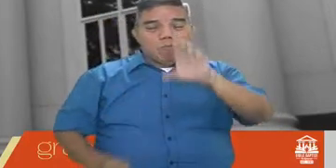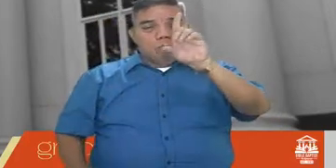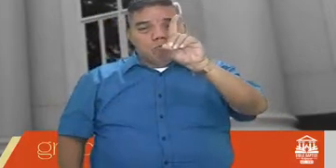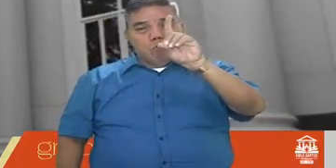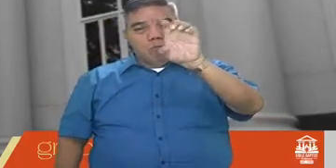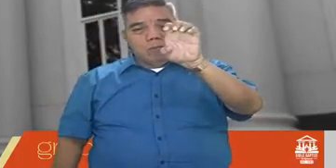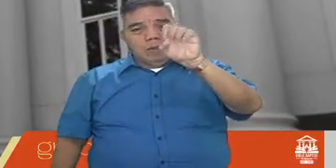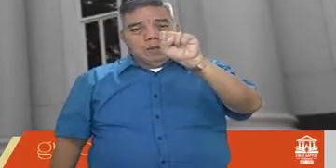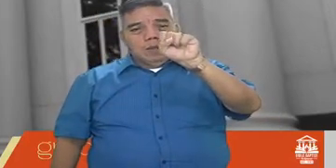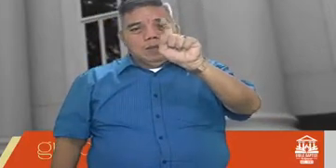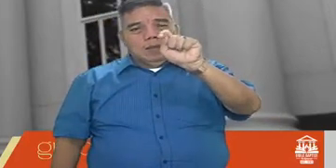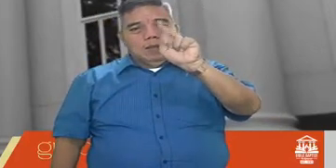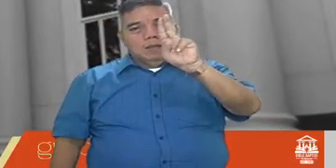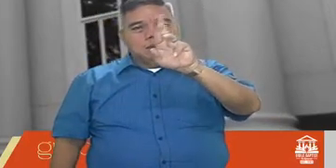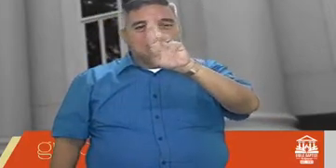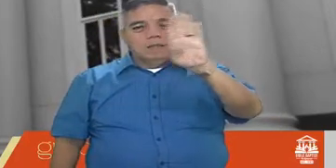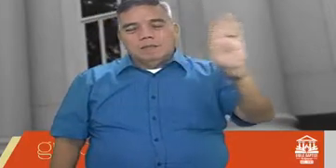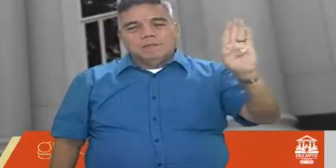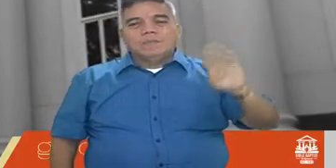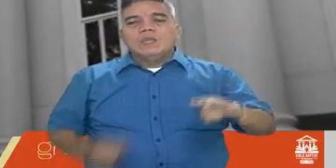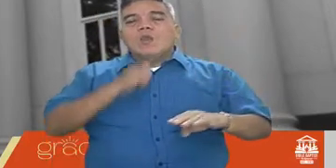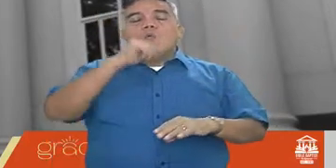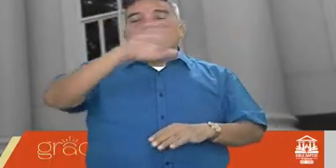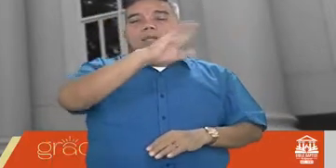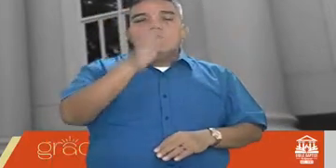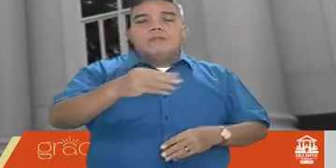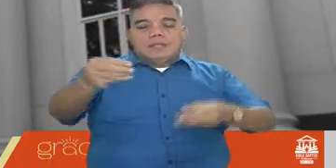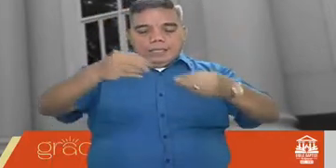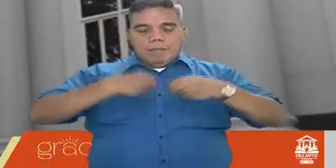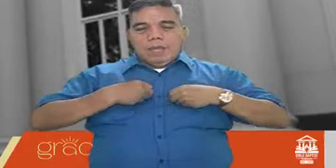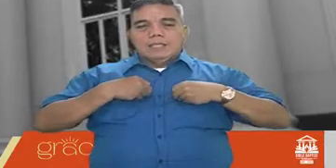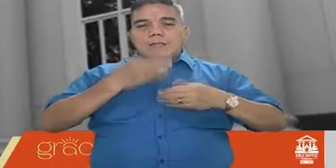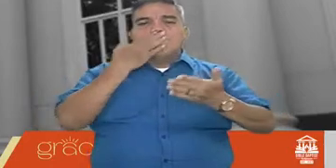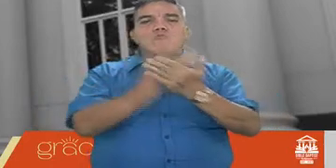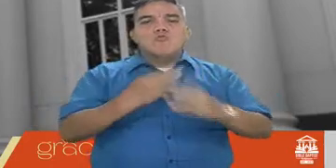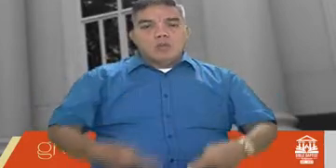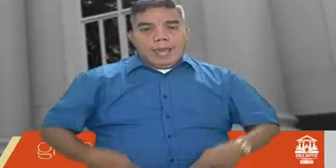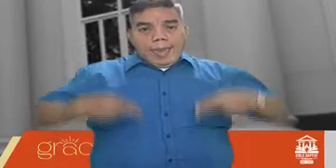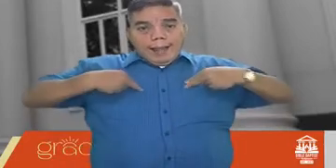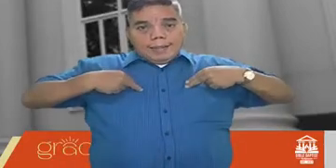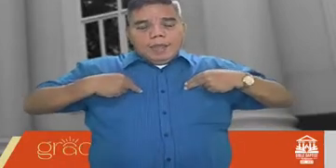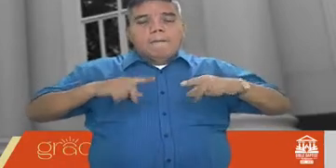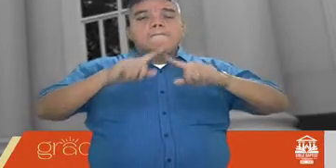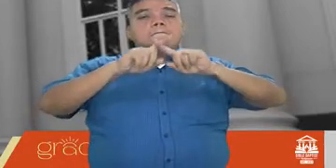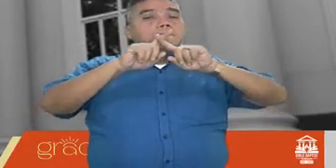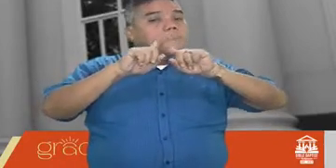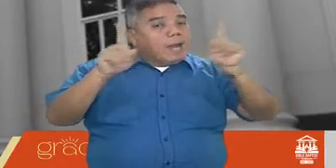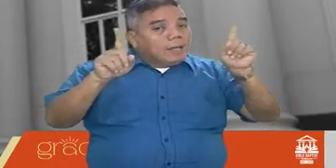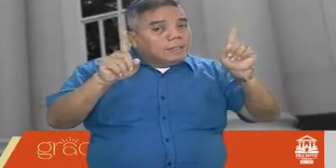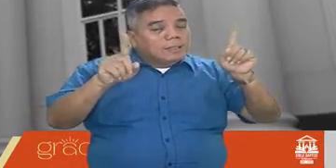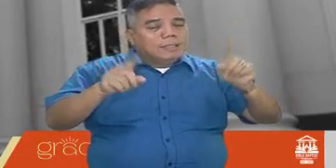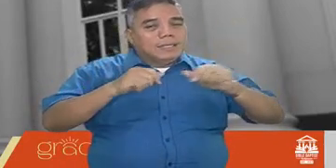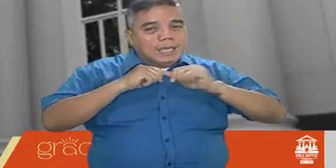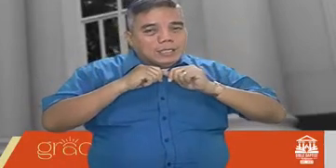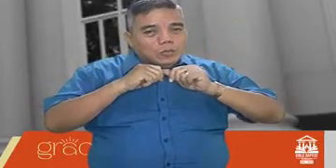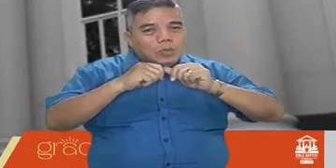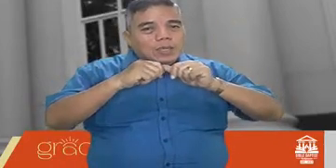pasang pait ta ang pagka bitter will never give us good health but